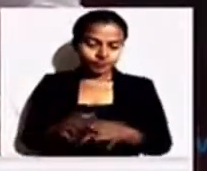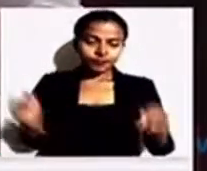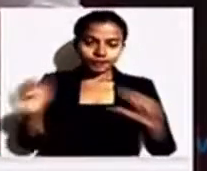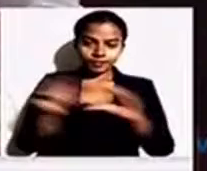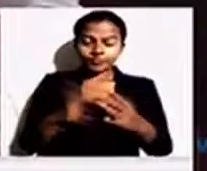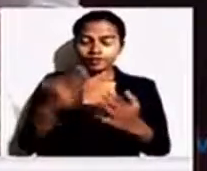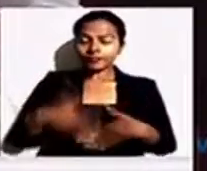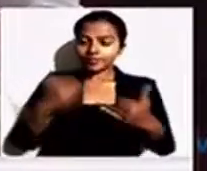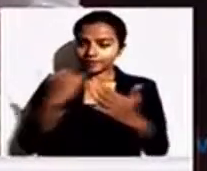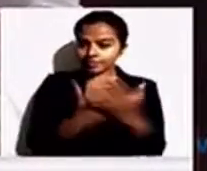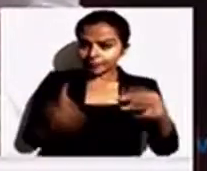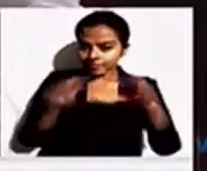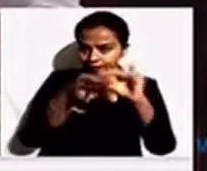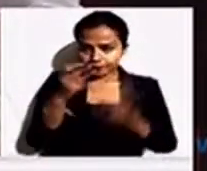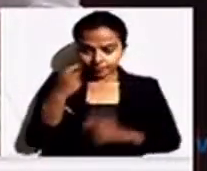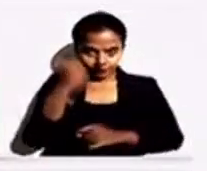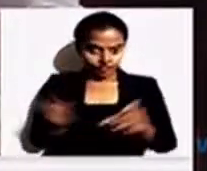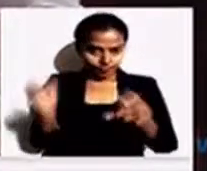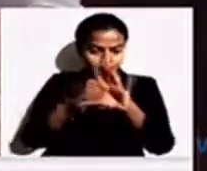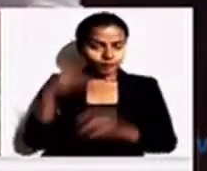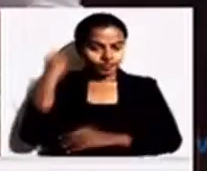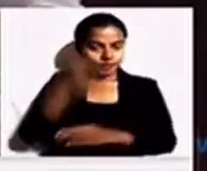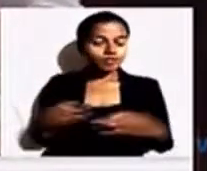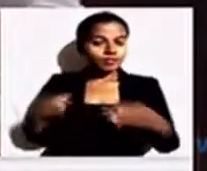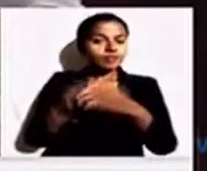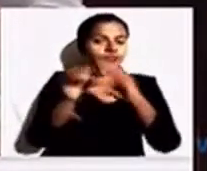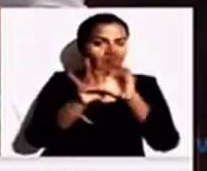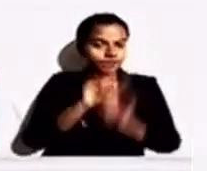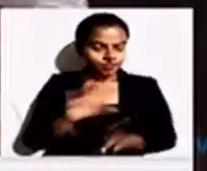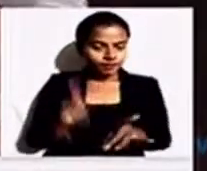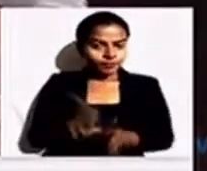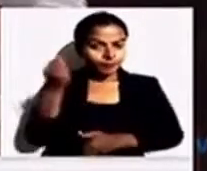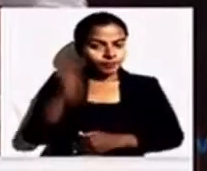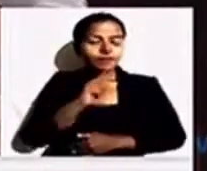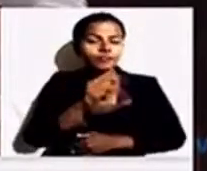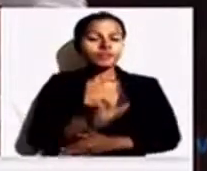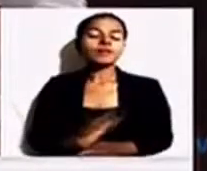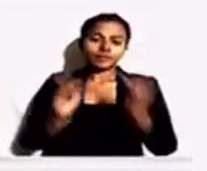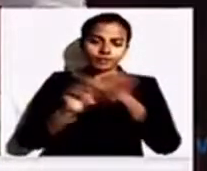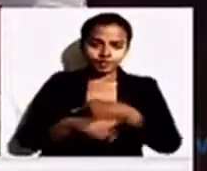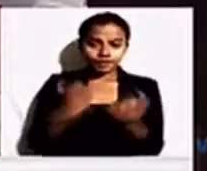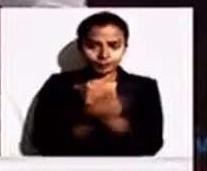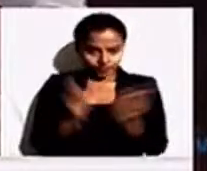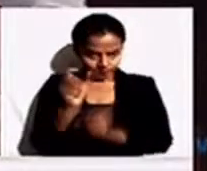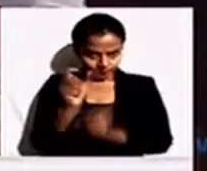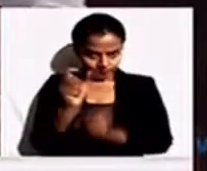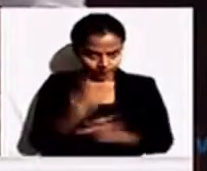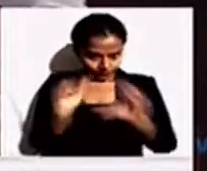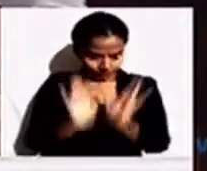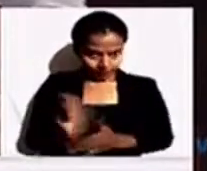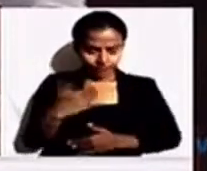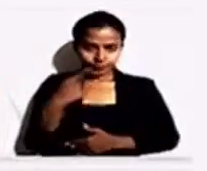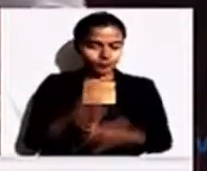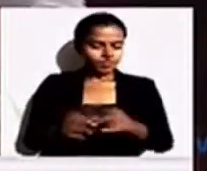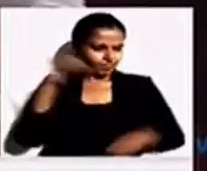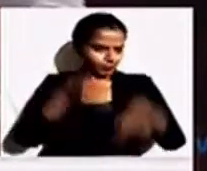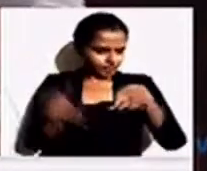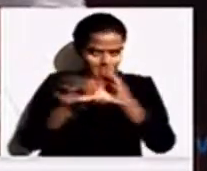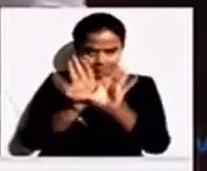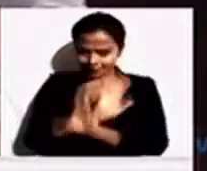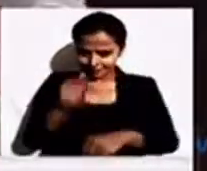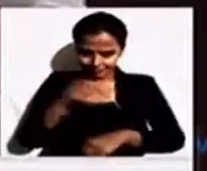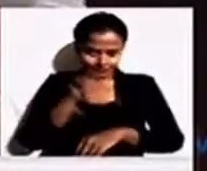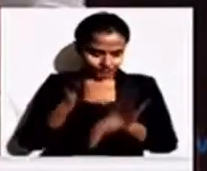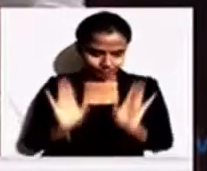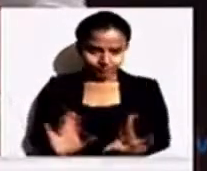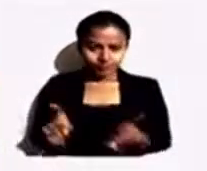the Viyatmaga movement. He had ordered the transfer of these inmates. We are not trying to politicize the situation, but that is the truth. This